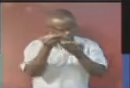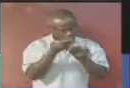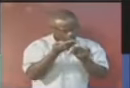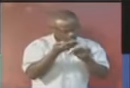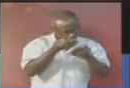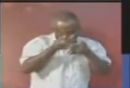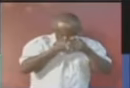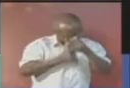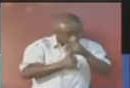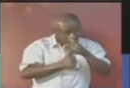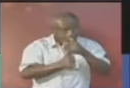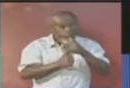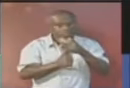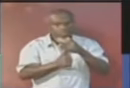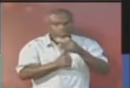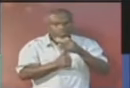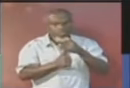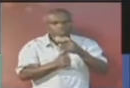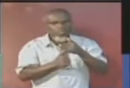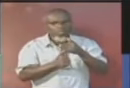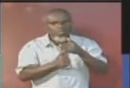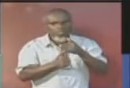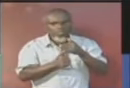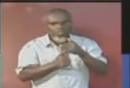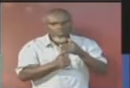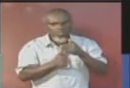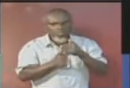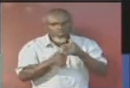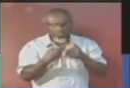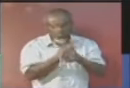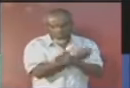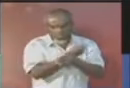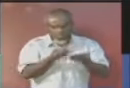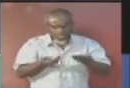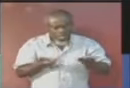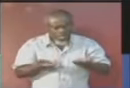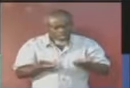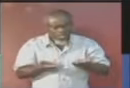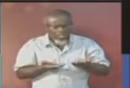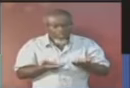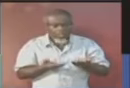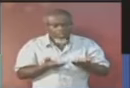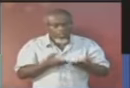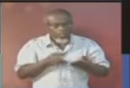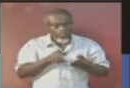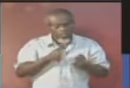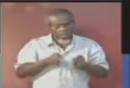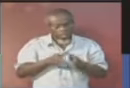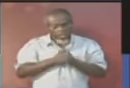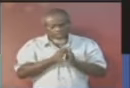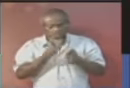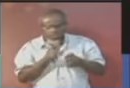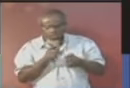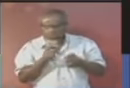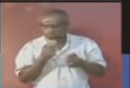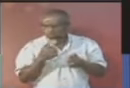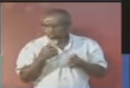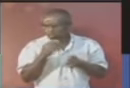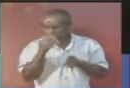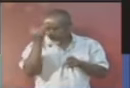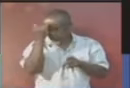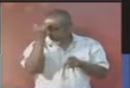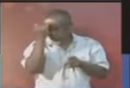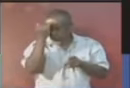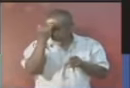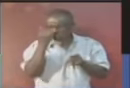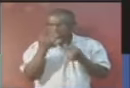administered, you asked our people if they have any information to come forth to the ministry. But I'm just wondering, what are the repercussions of